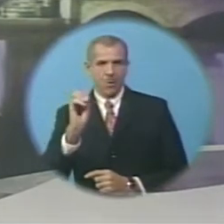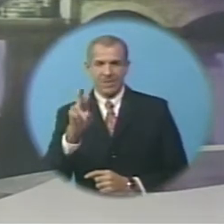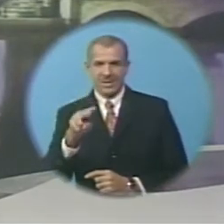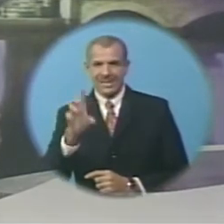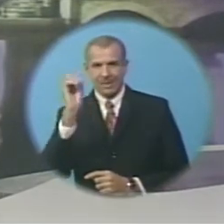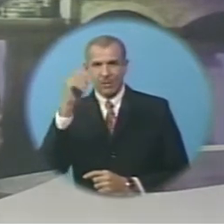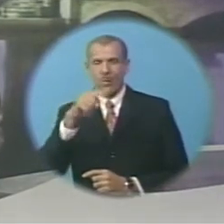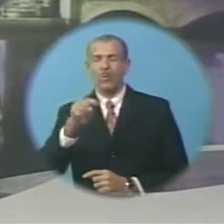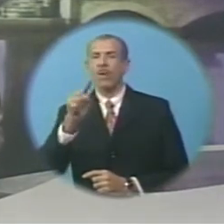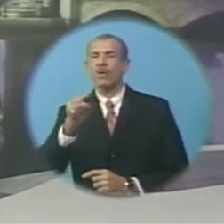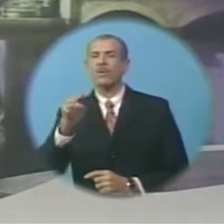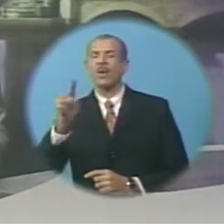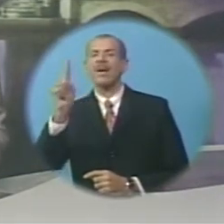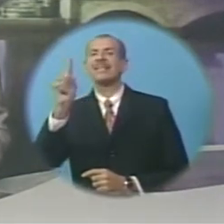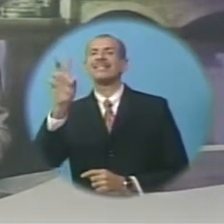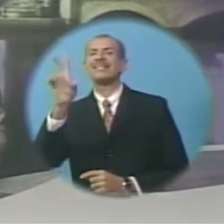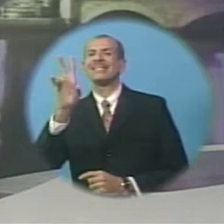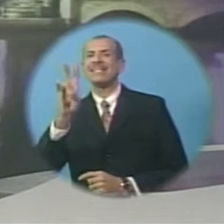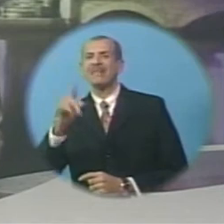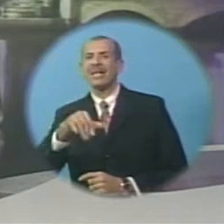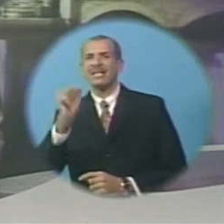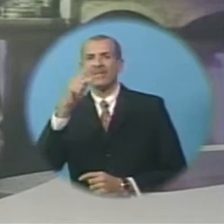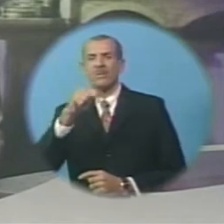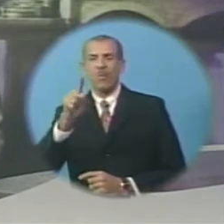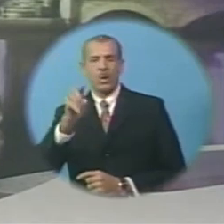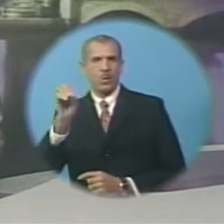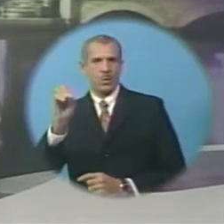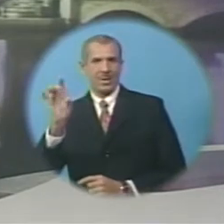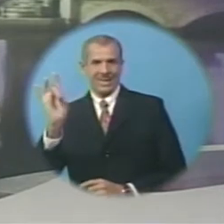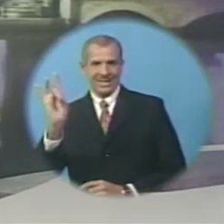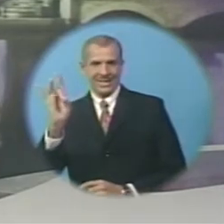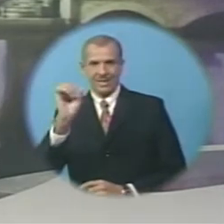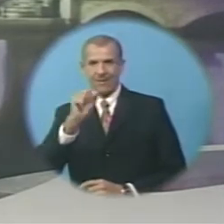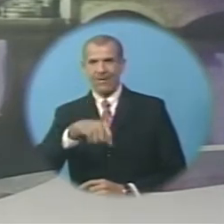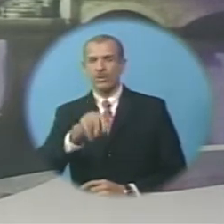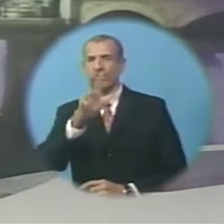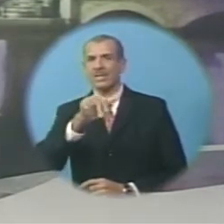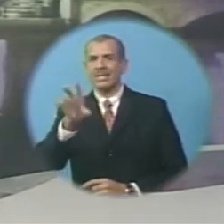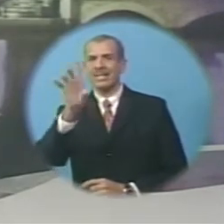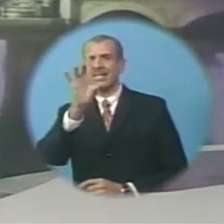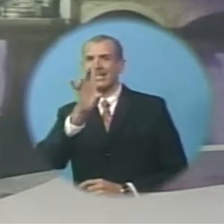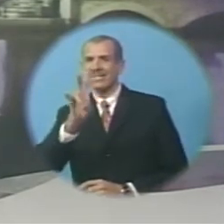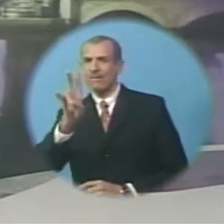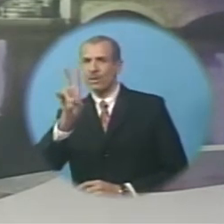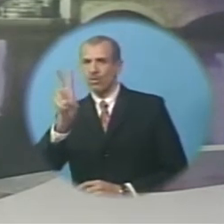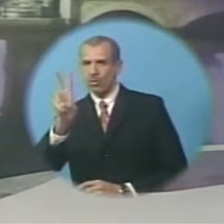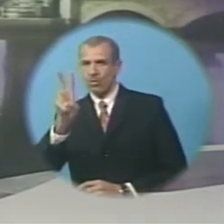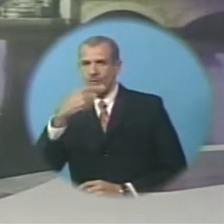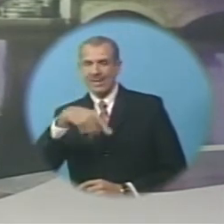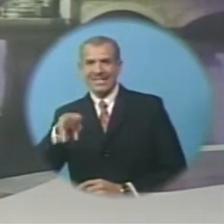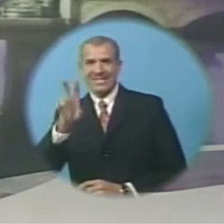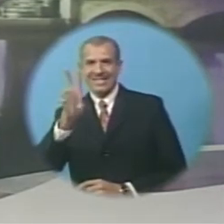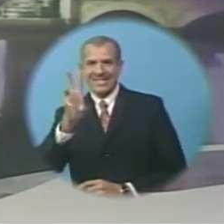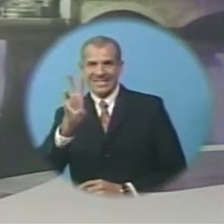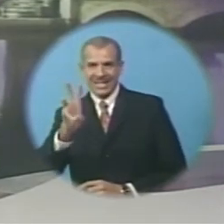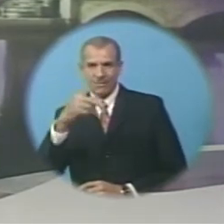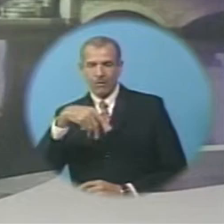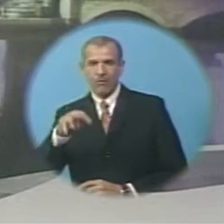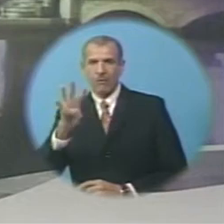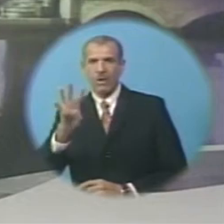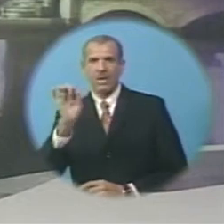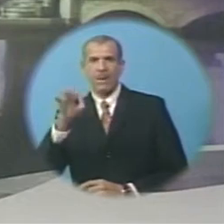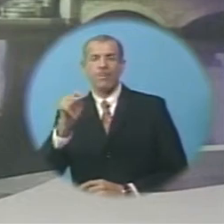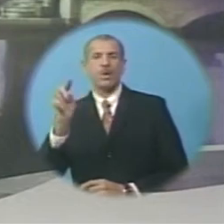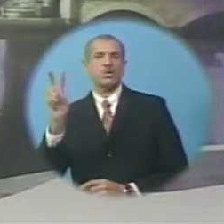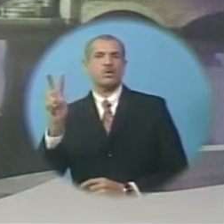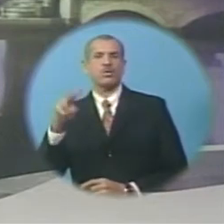Warner 117 and Stephen Smith 108. South Africa 372 for 6 off 49.2 to win